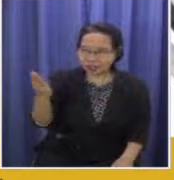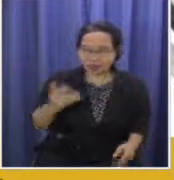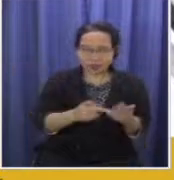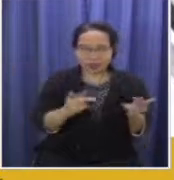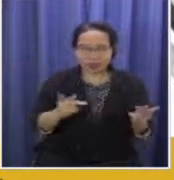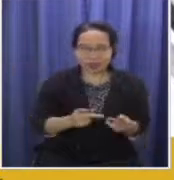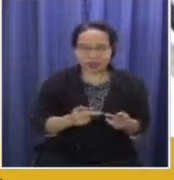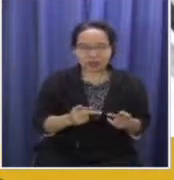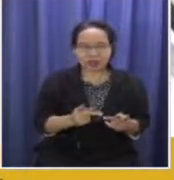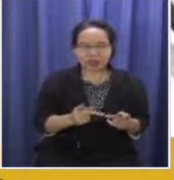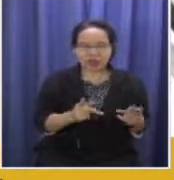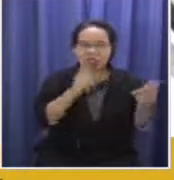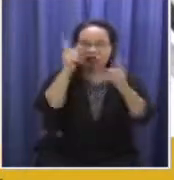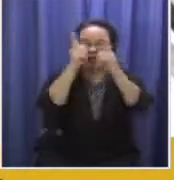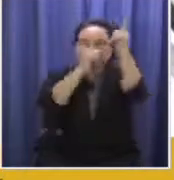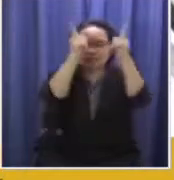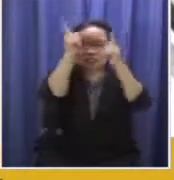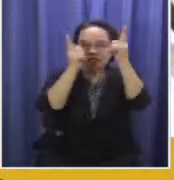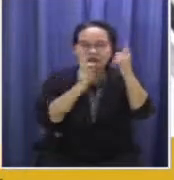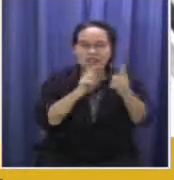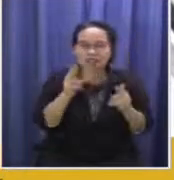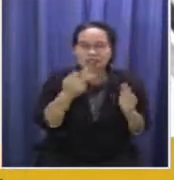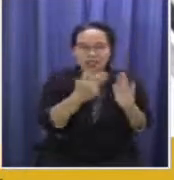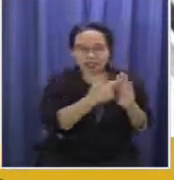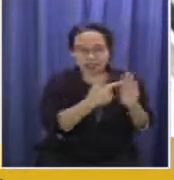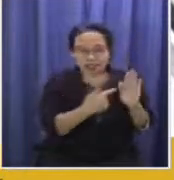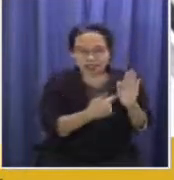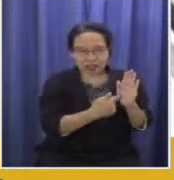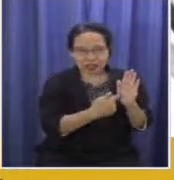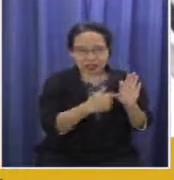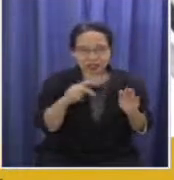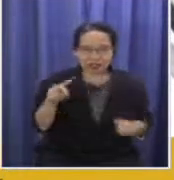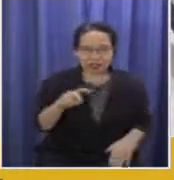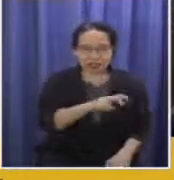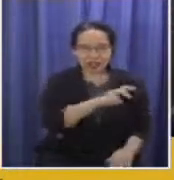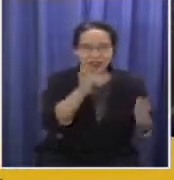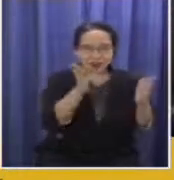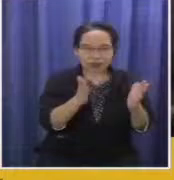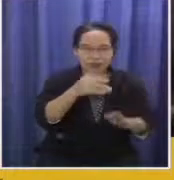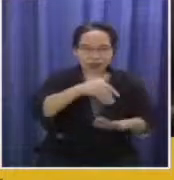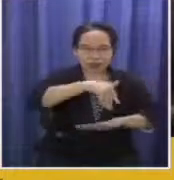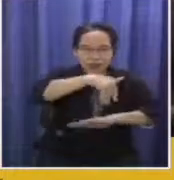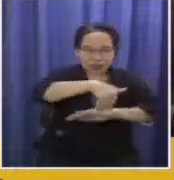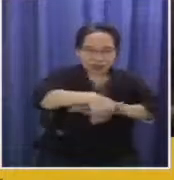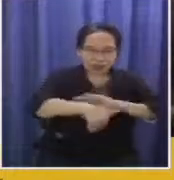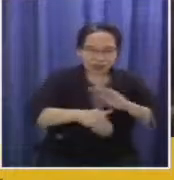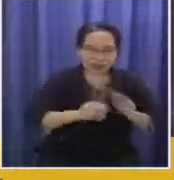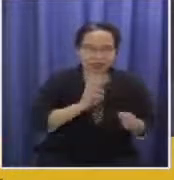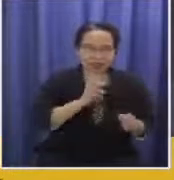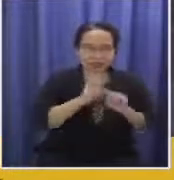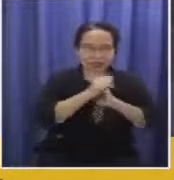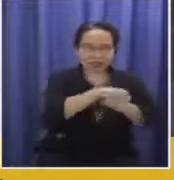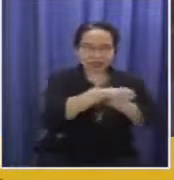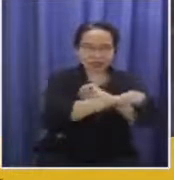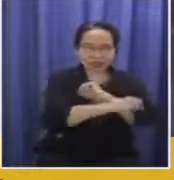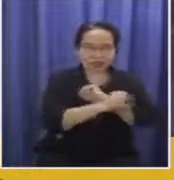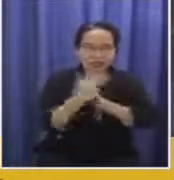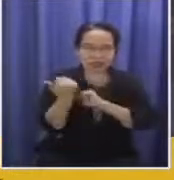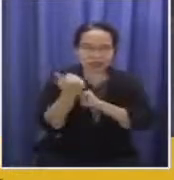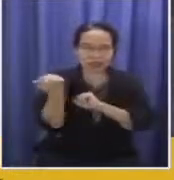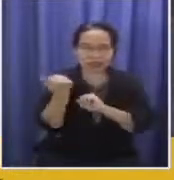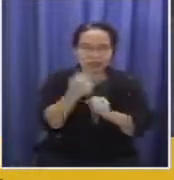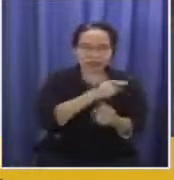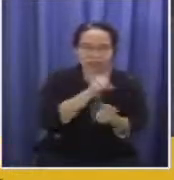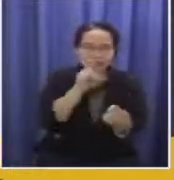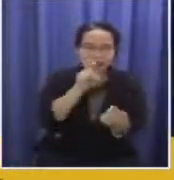Meaning, stars are guide for travelers at night or in the seas, etc.